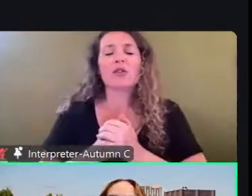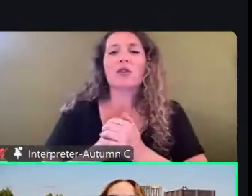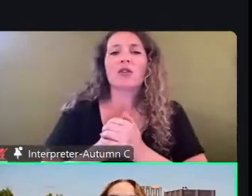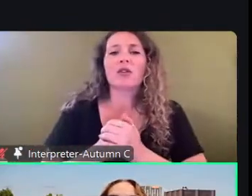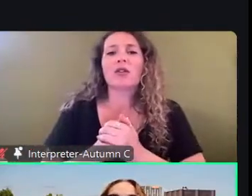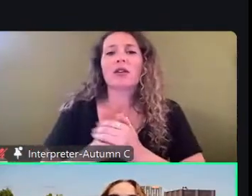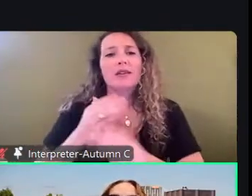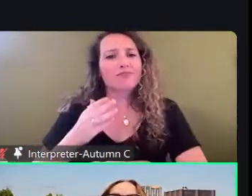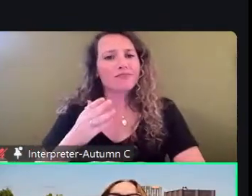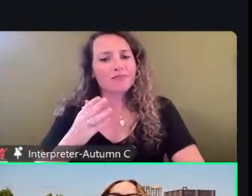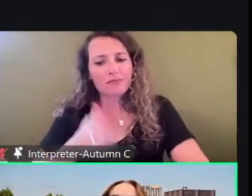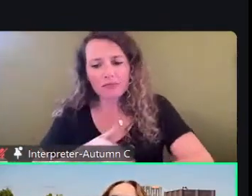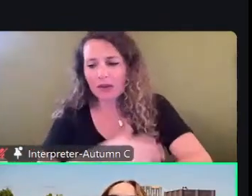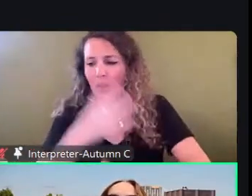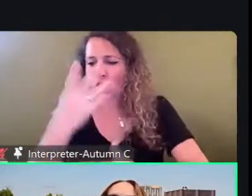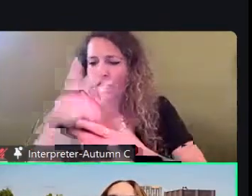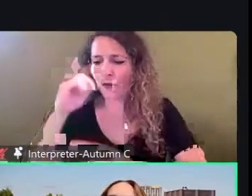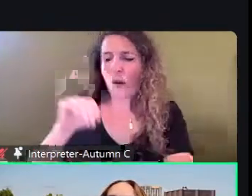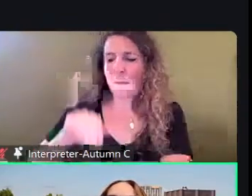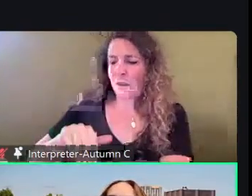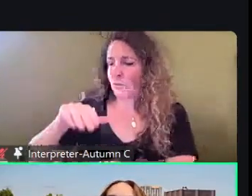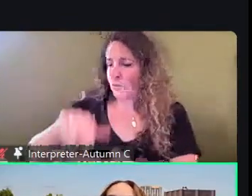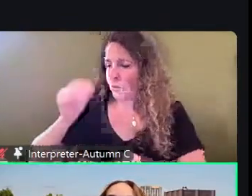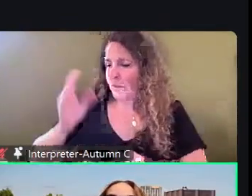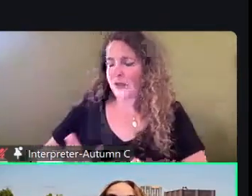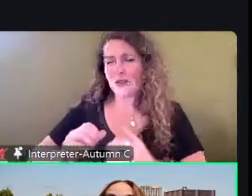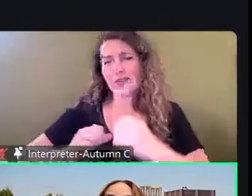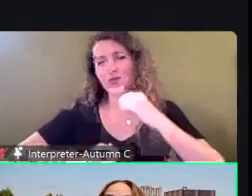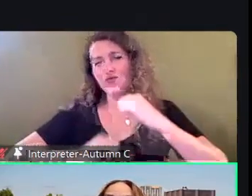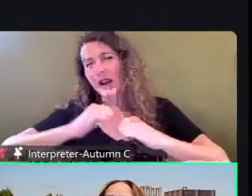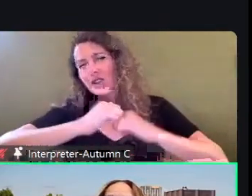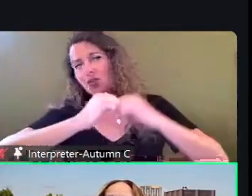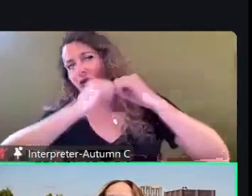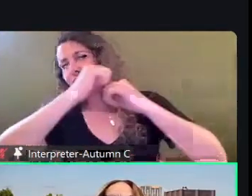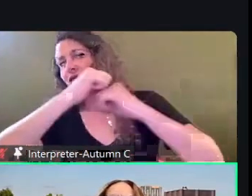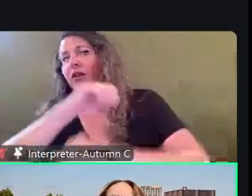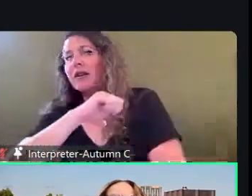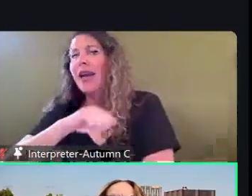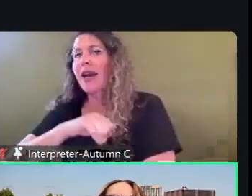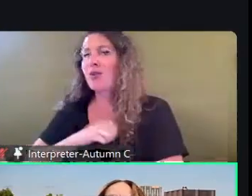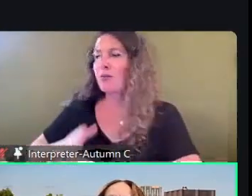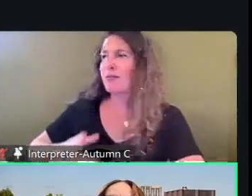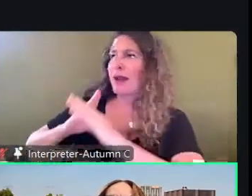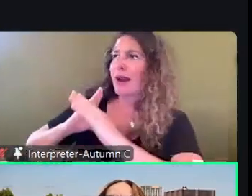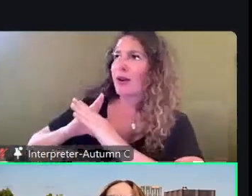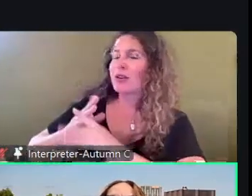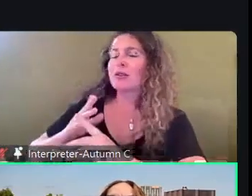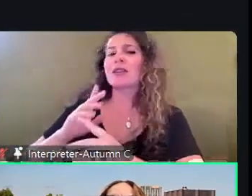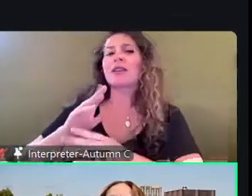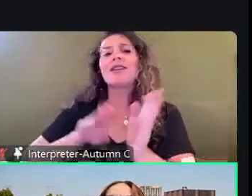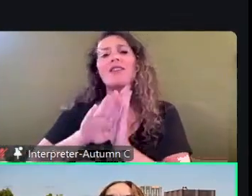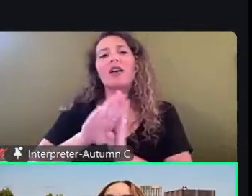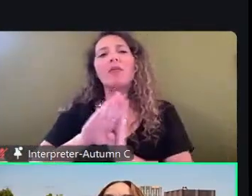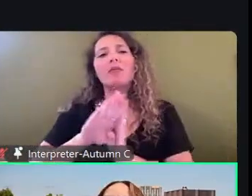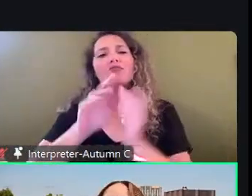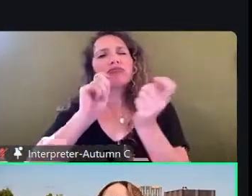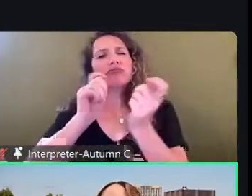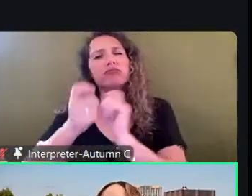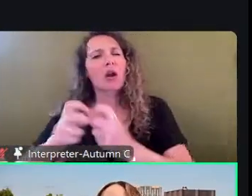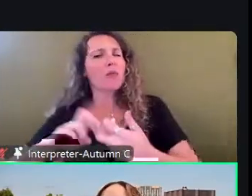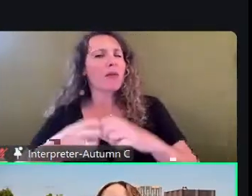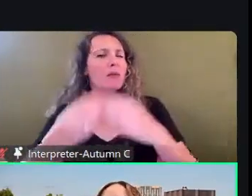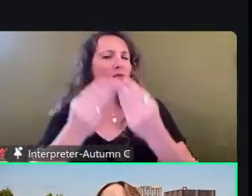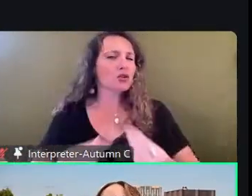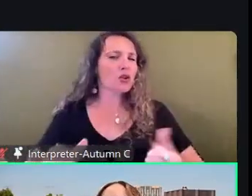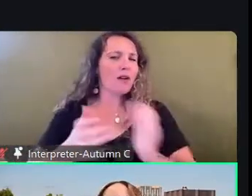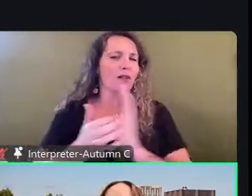students. We wanted to help them recognize structural and attitudinal barriers. And we wanted them to develop adaptive clinical problem solving